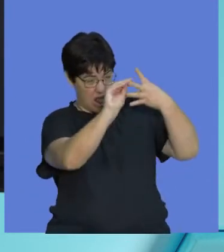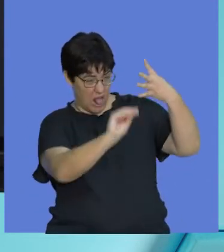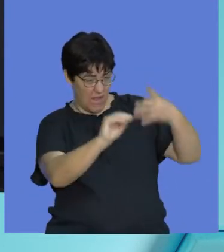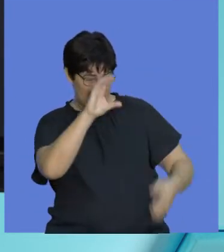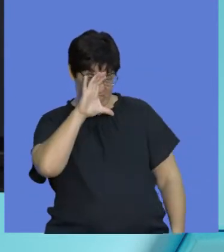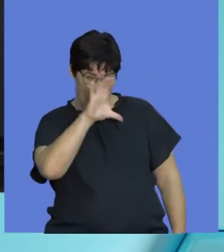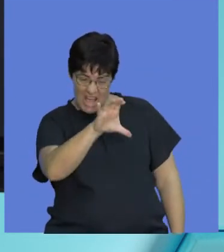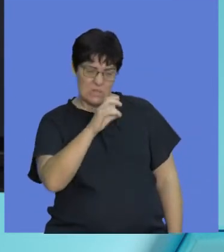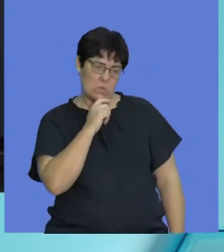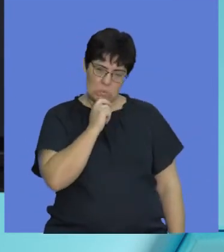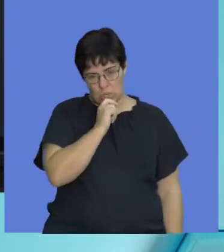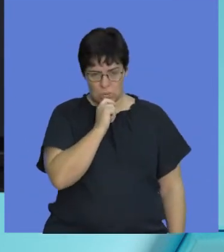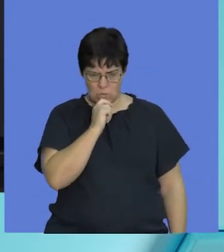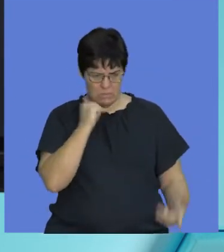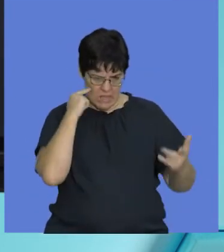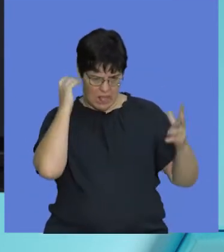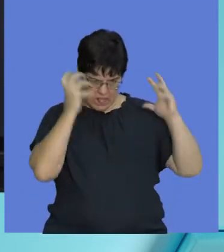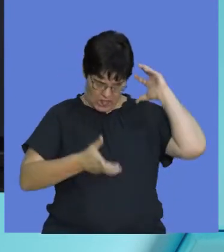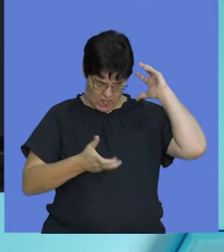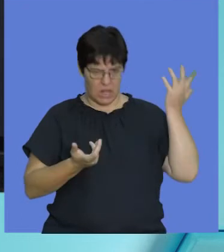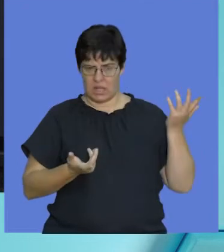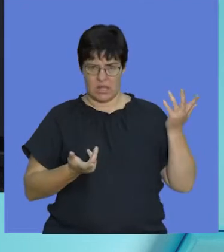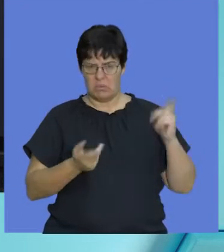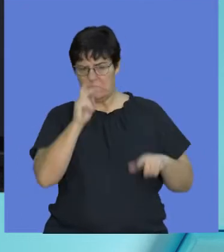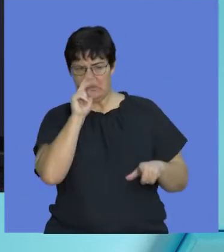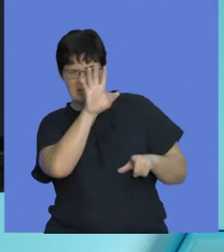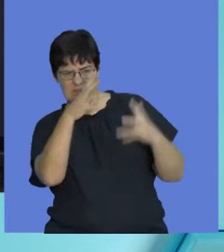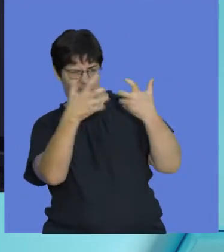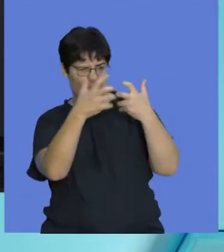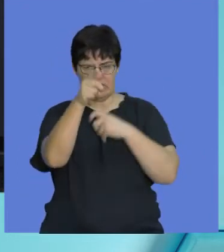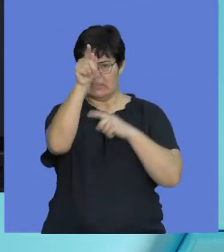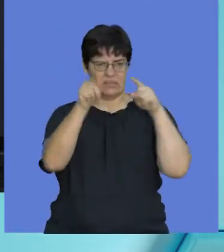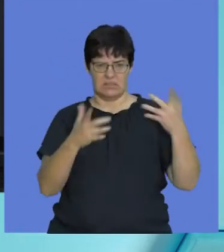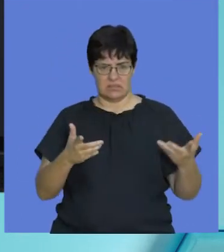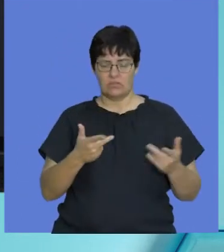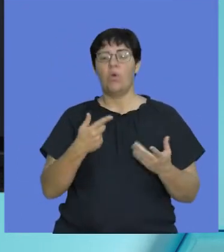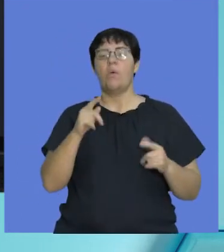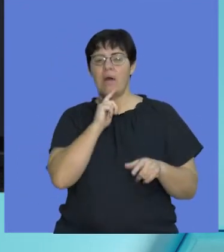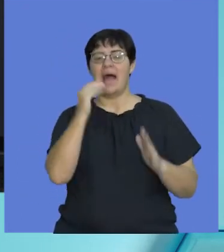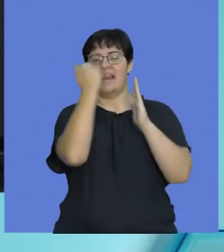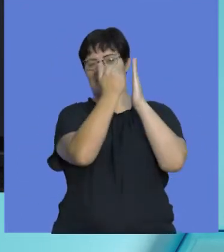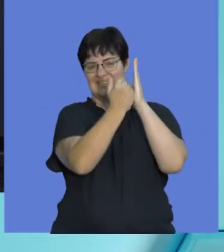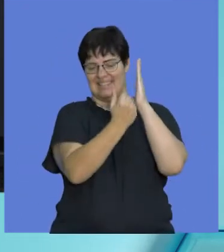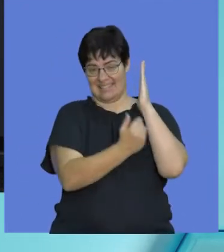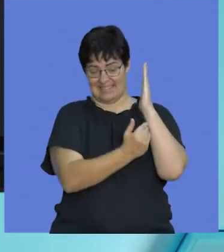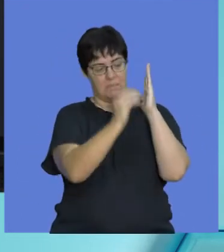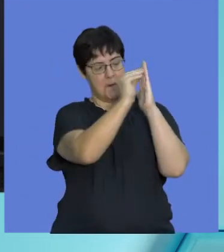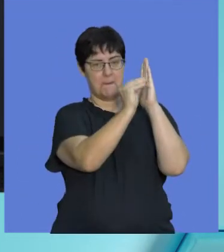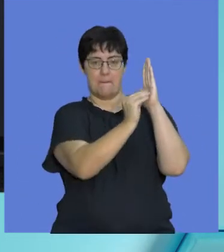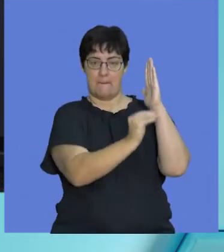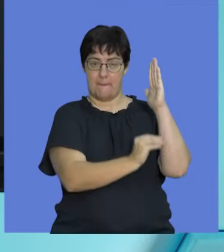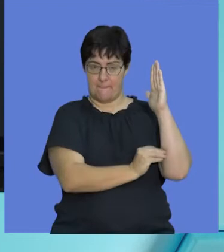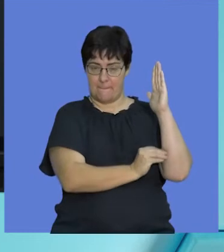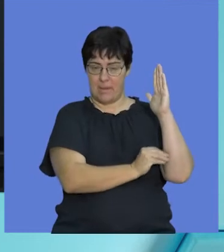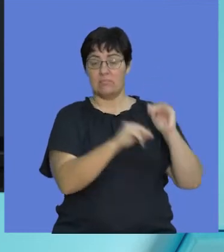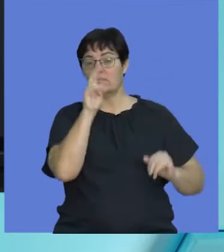question, you often get a little lost as to what goes where. So write a list, okay? And you